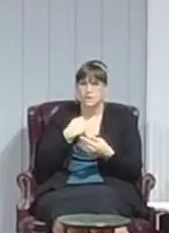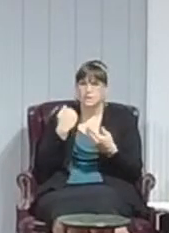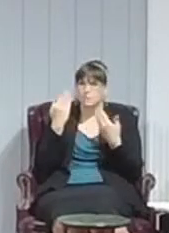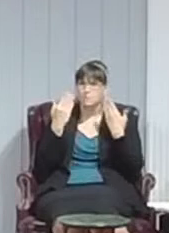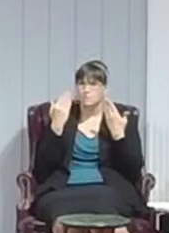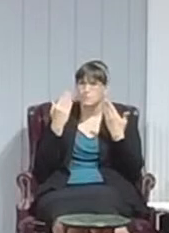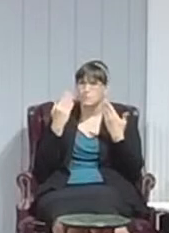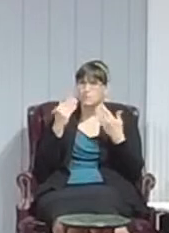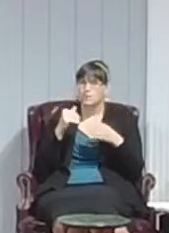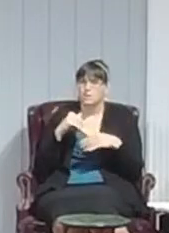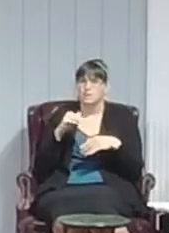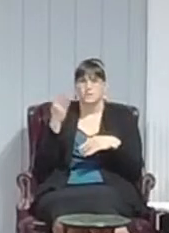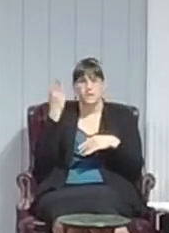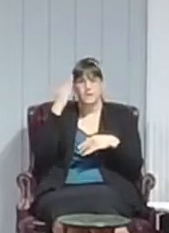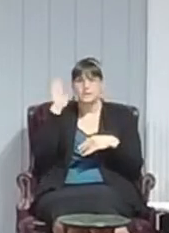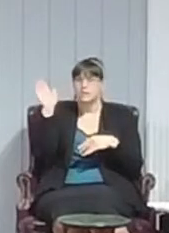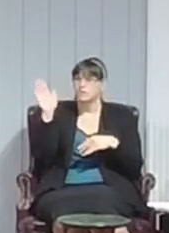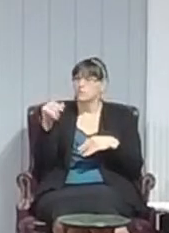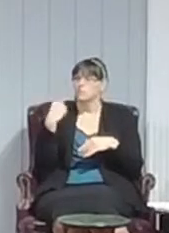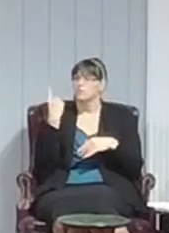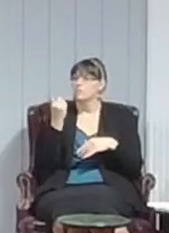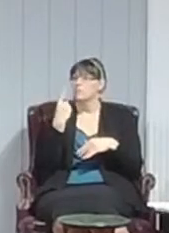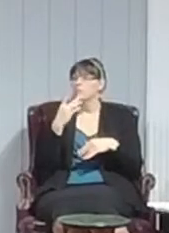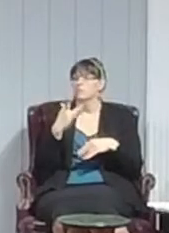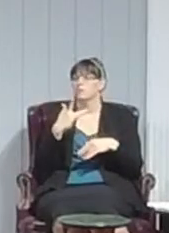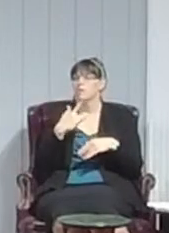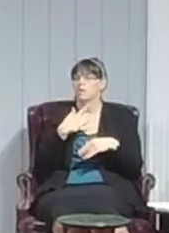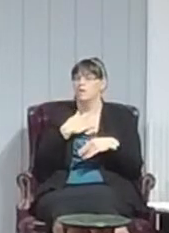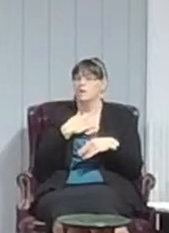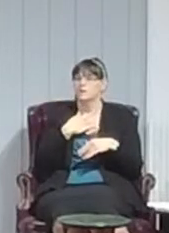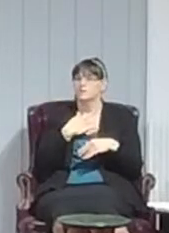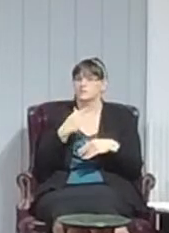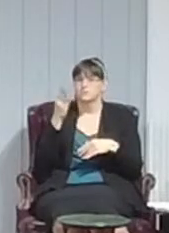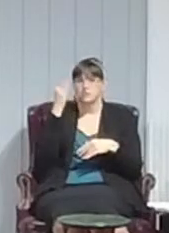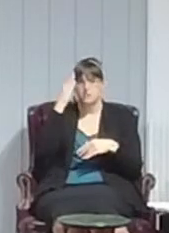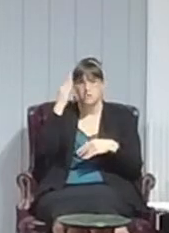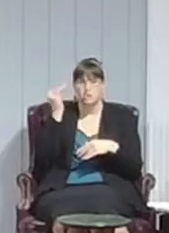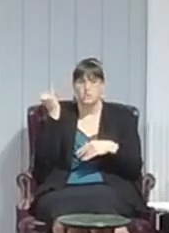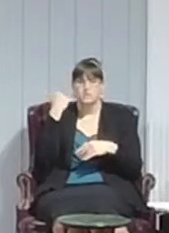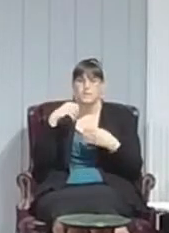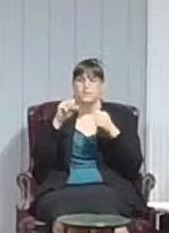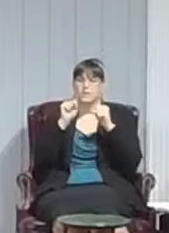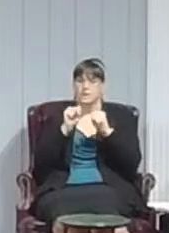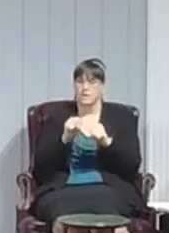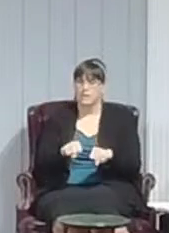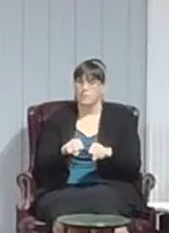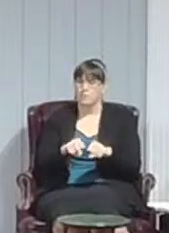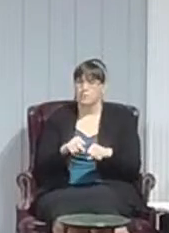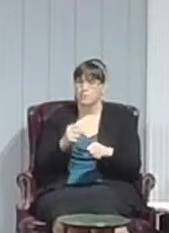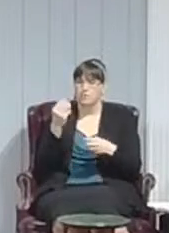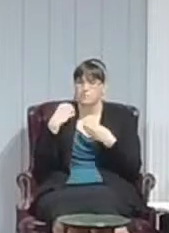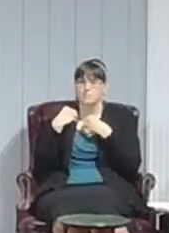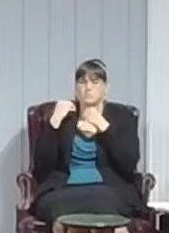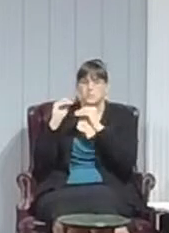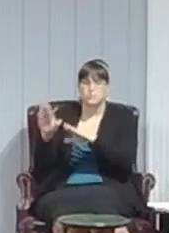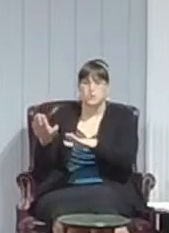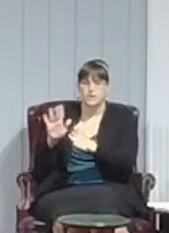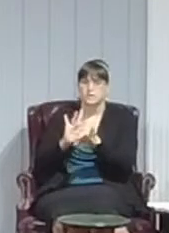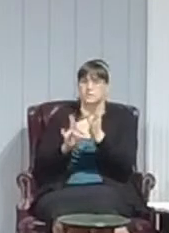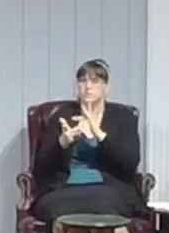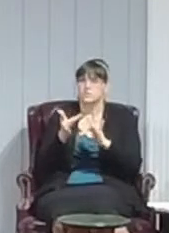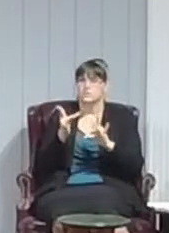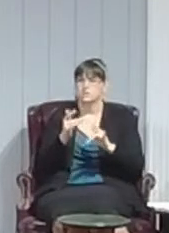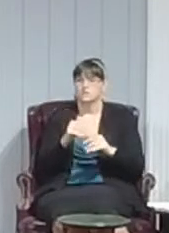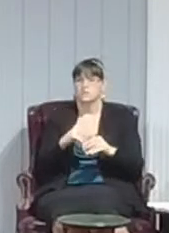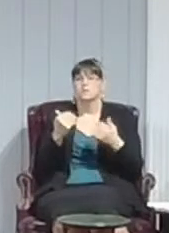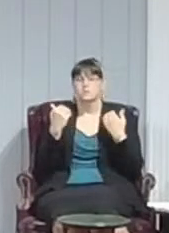They didn't even know their own heart well enough to know if they were capable to betray Jesus or not. So